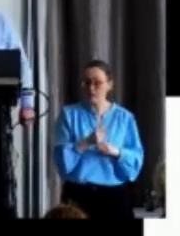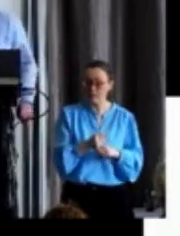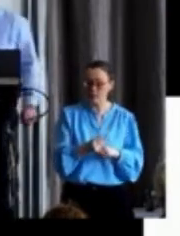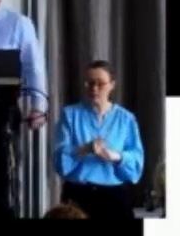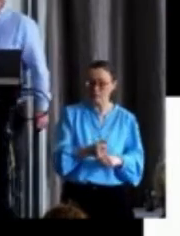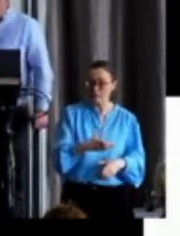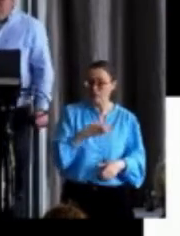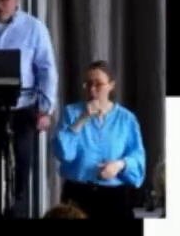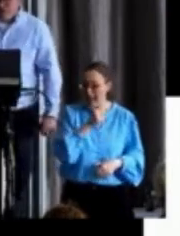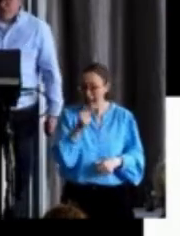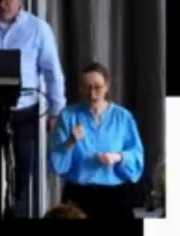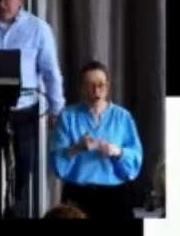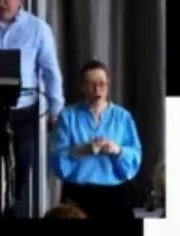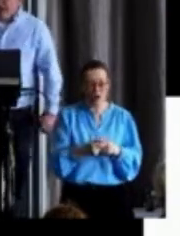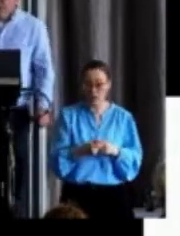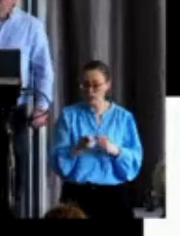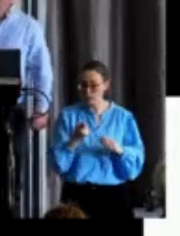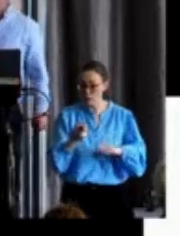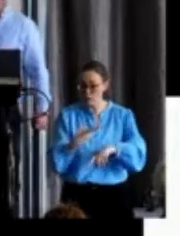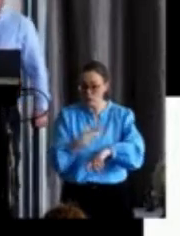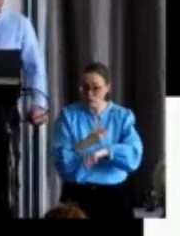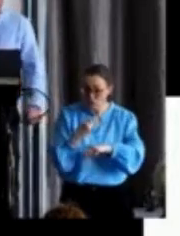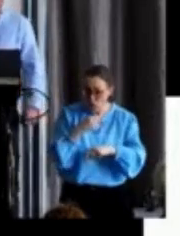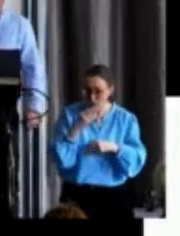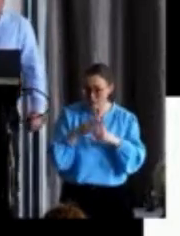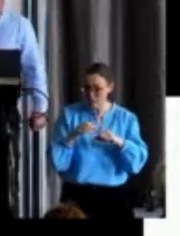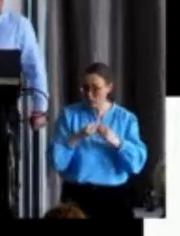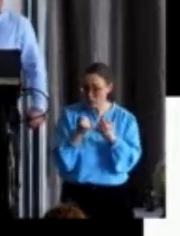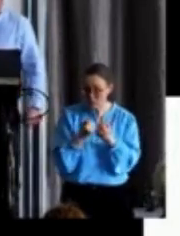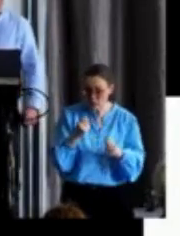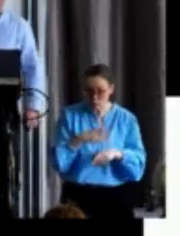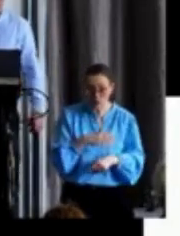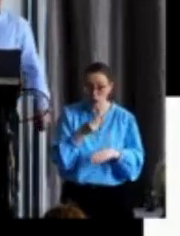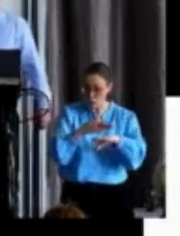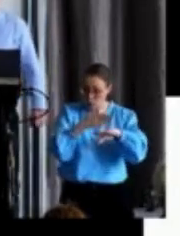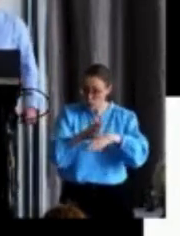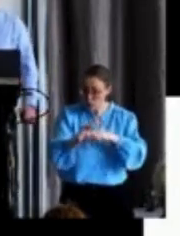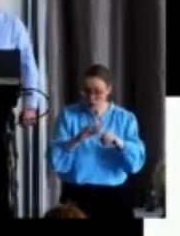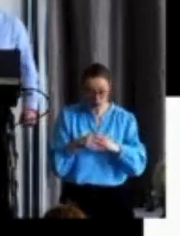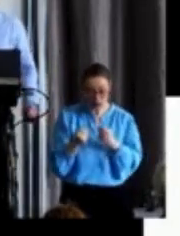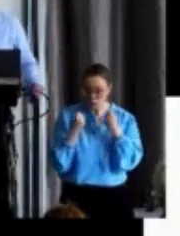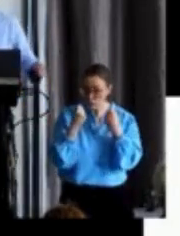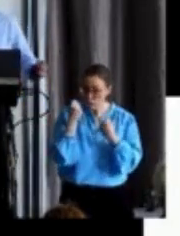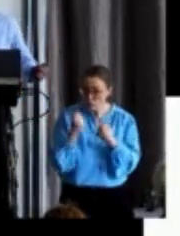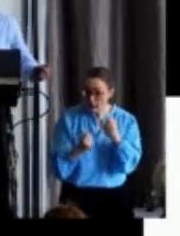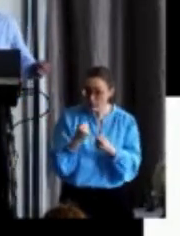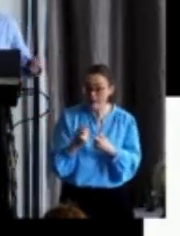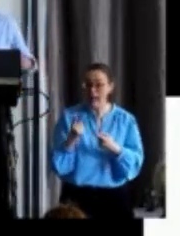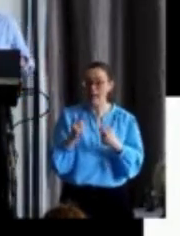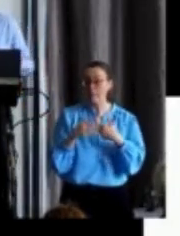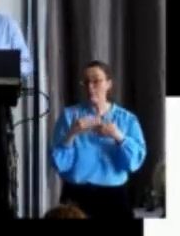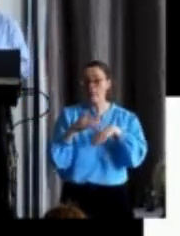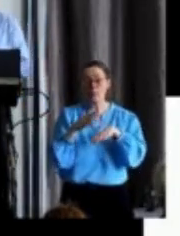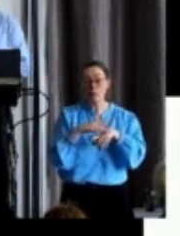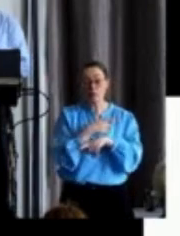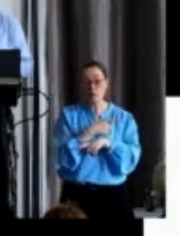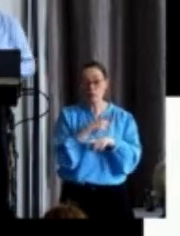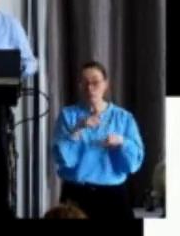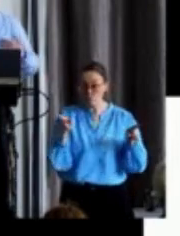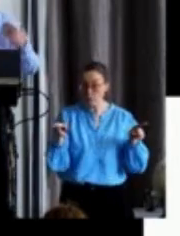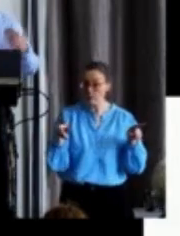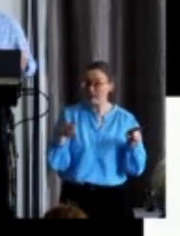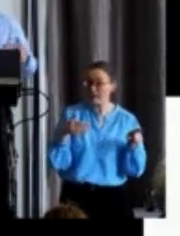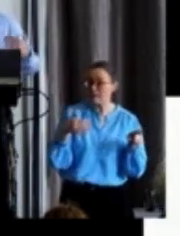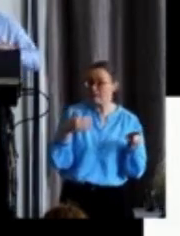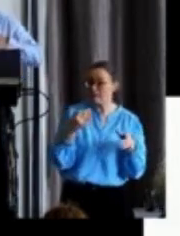drinking or recreational drug taking, or work choices. As with most in the room here, we tend